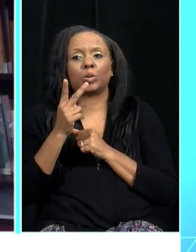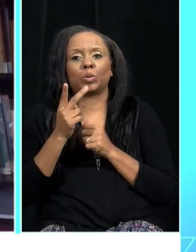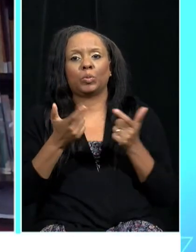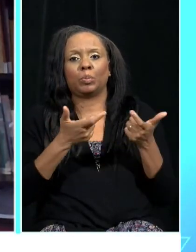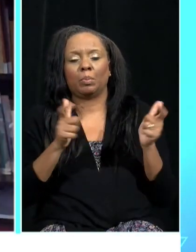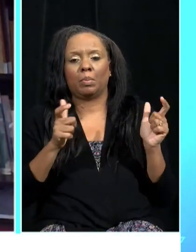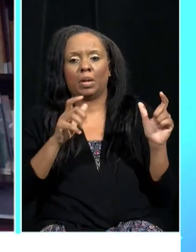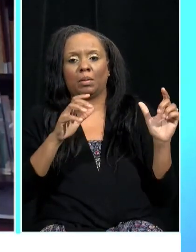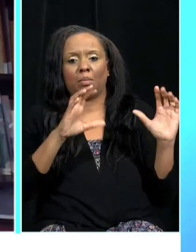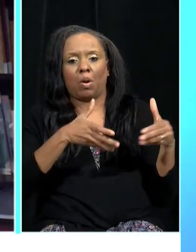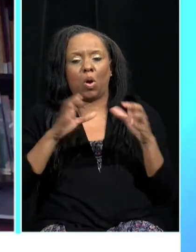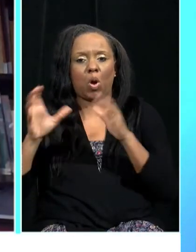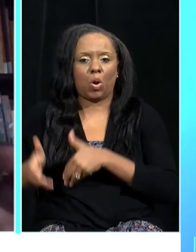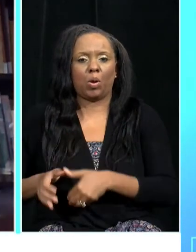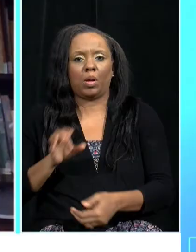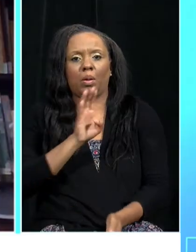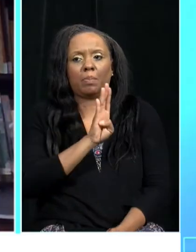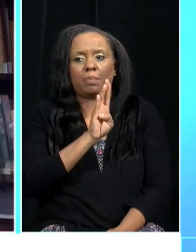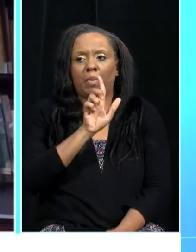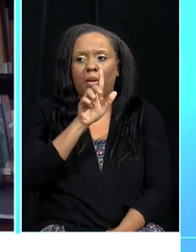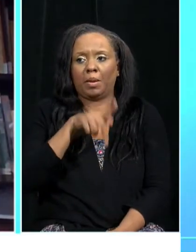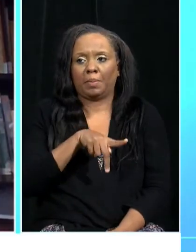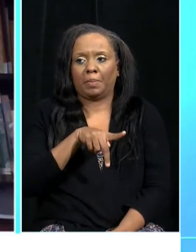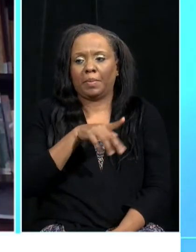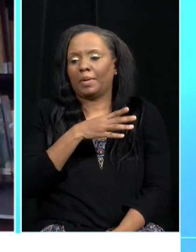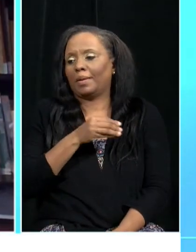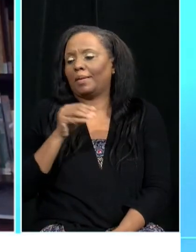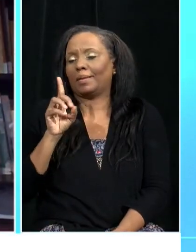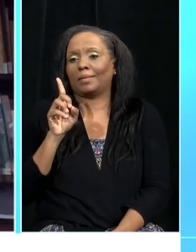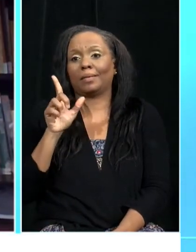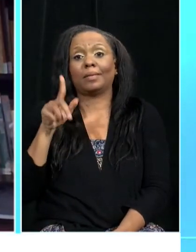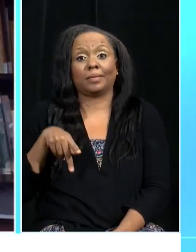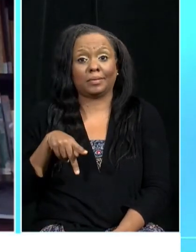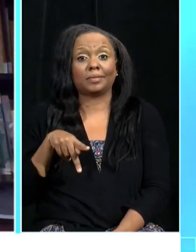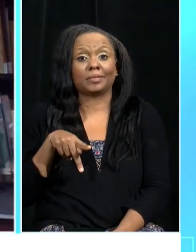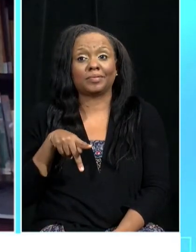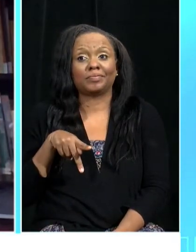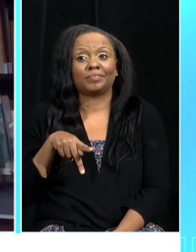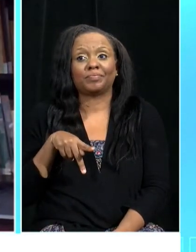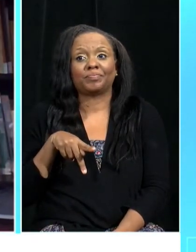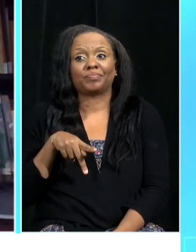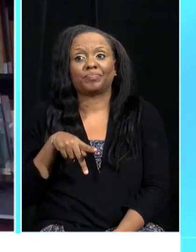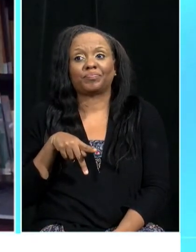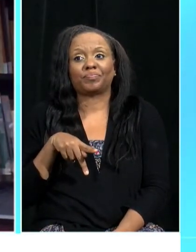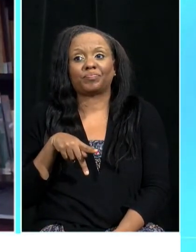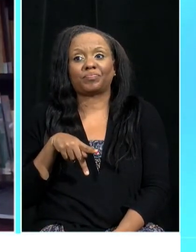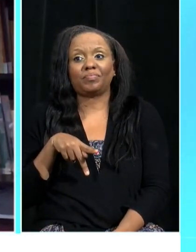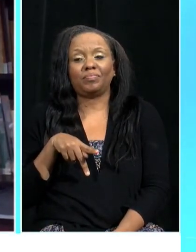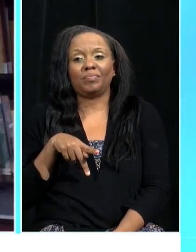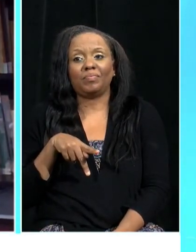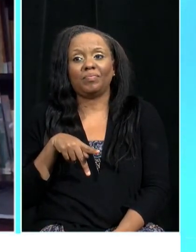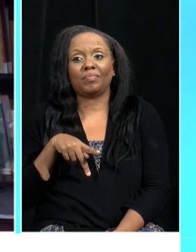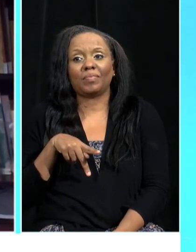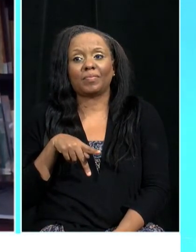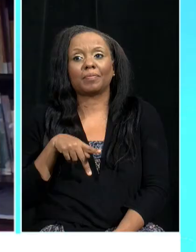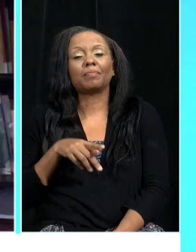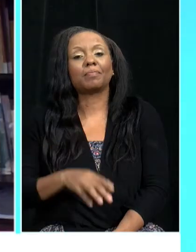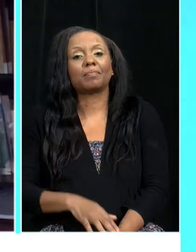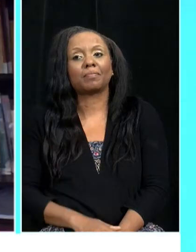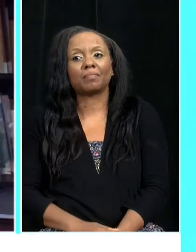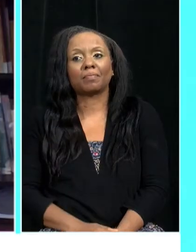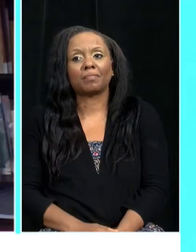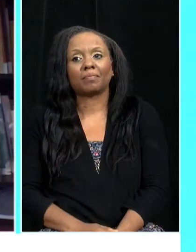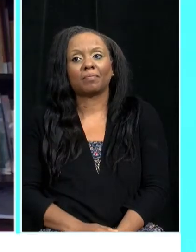in Barbados have committed to having a fiscal responsibility law or fiscal